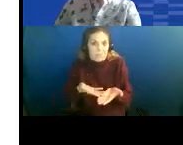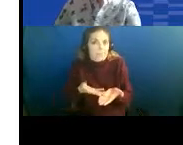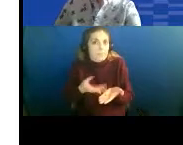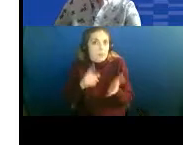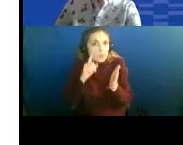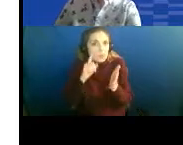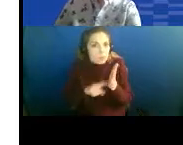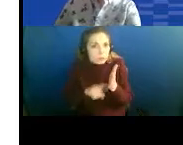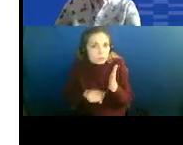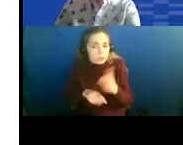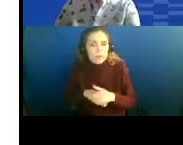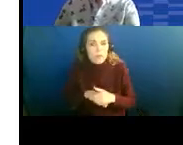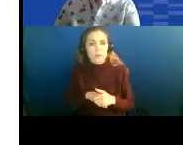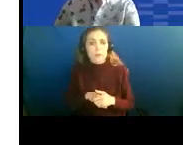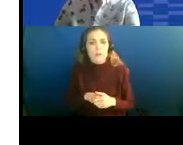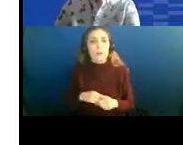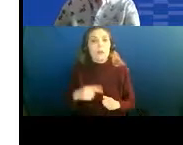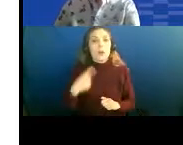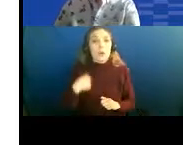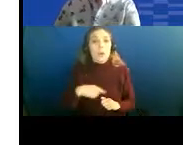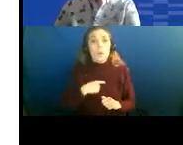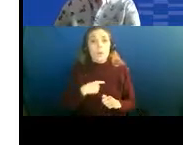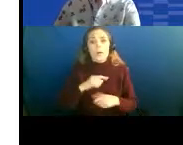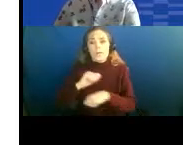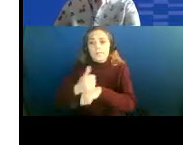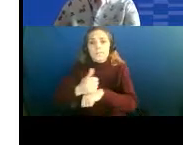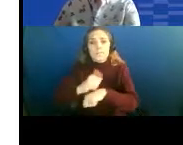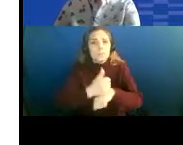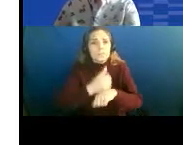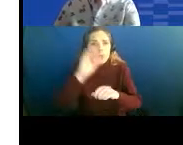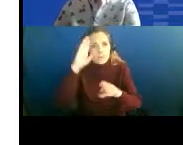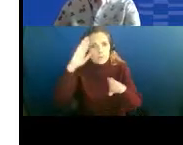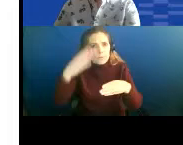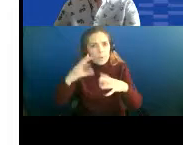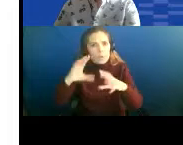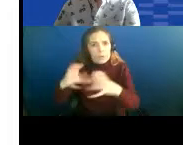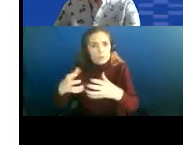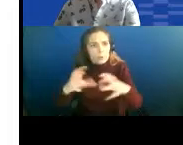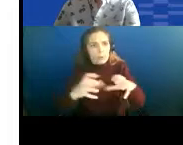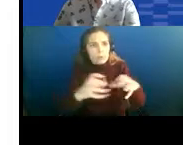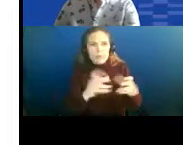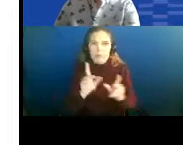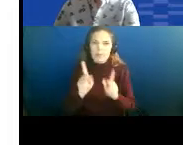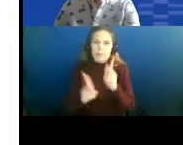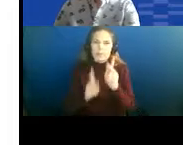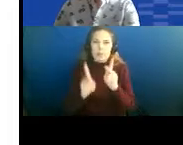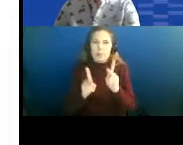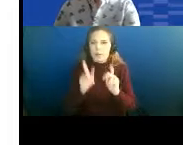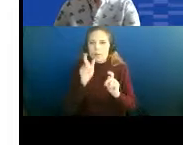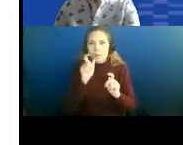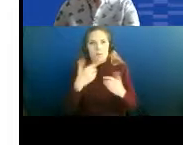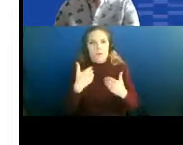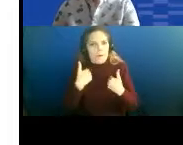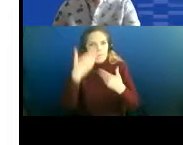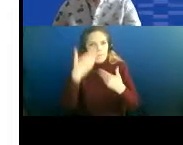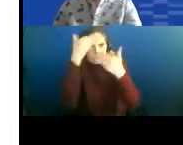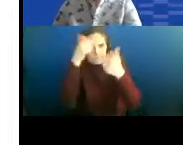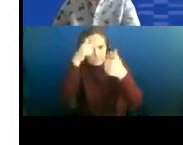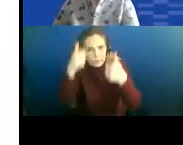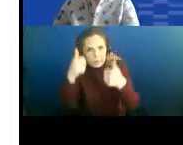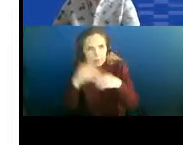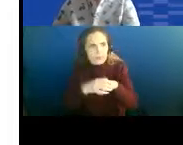and interviews with 2SLGBTQI people living with dementia and unpaid primary carers. These